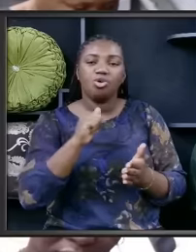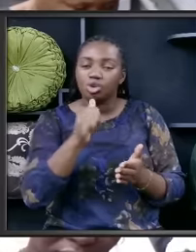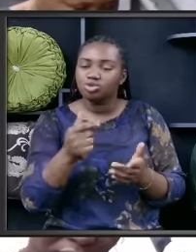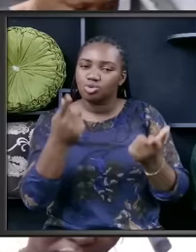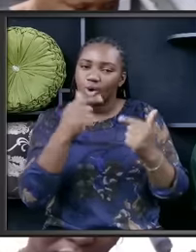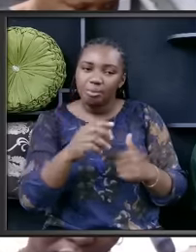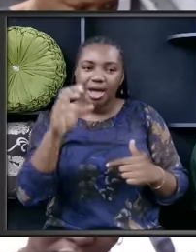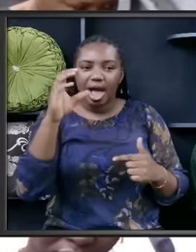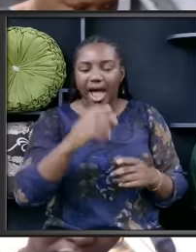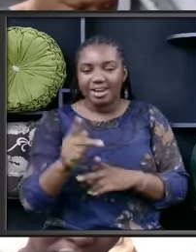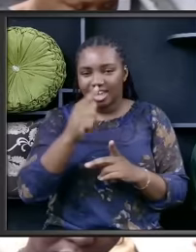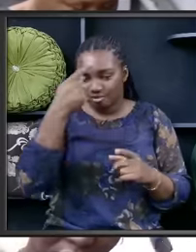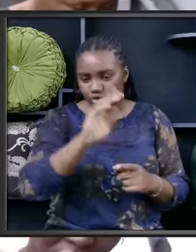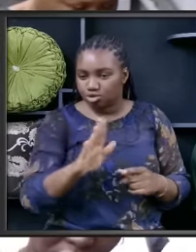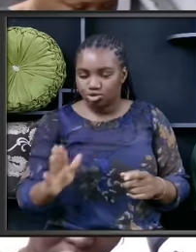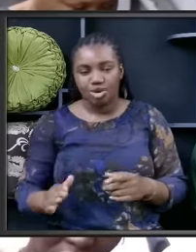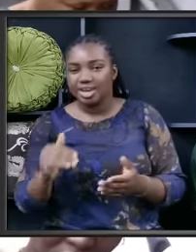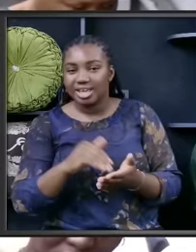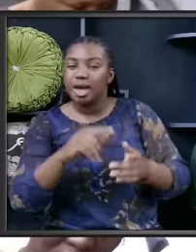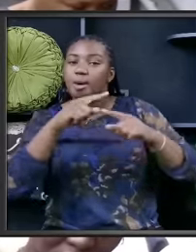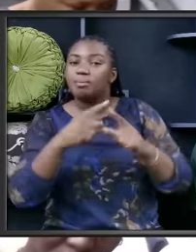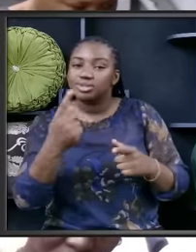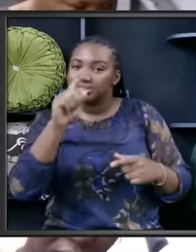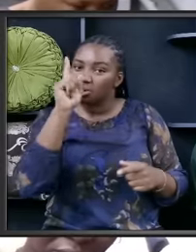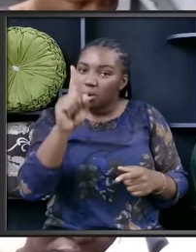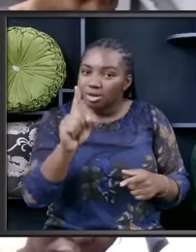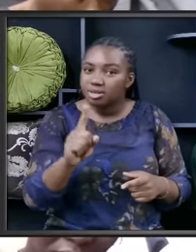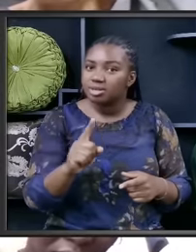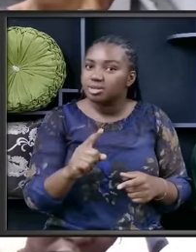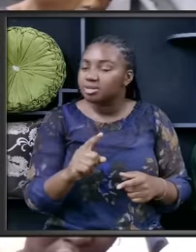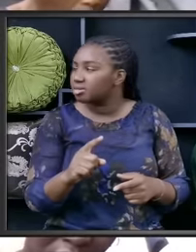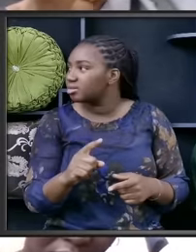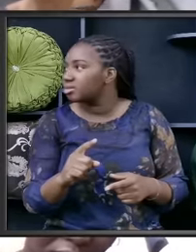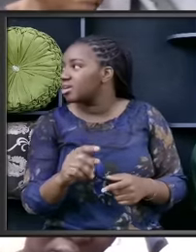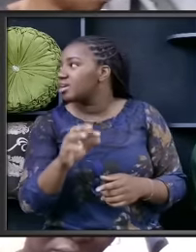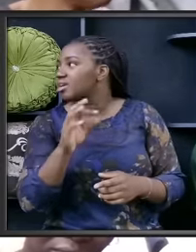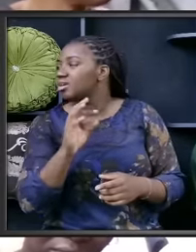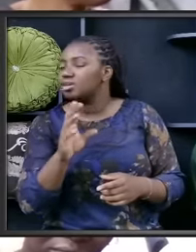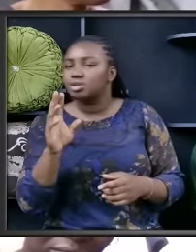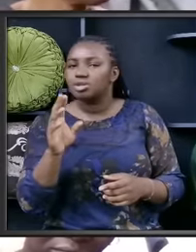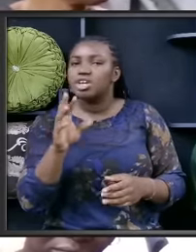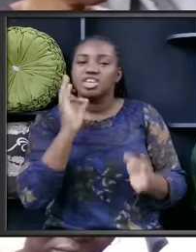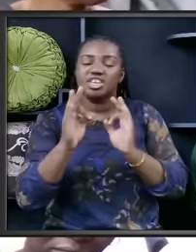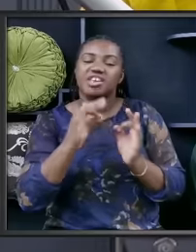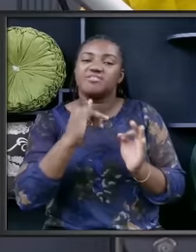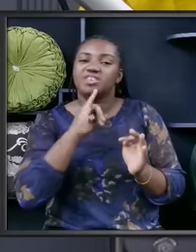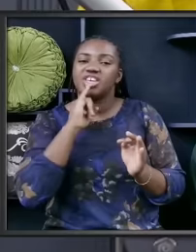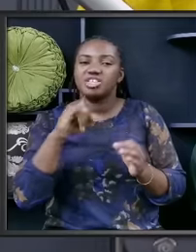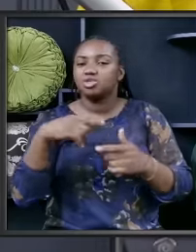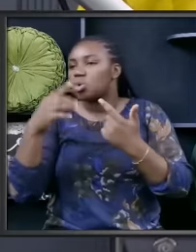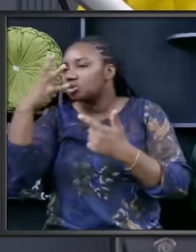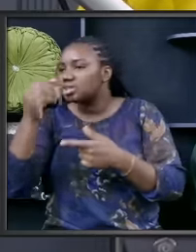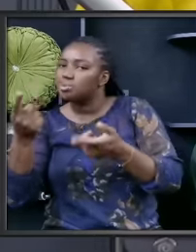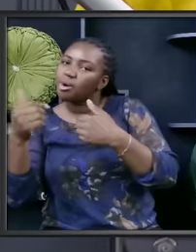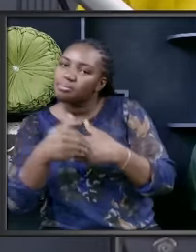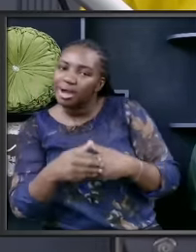again. Now that one I go talk. But the one where they touch and come back, you know, concern. No, you know, concern me. That one is not my business. I'm not